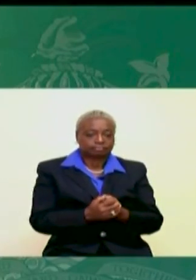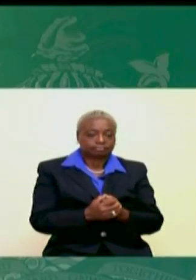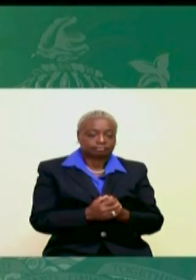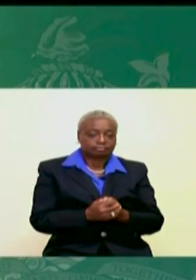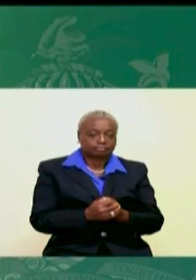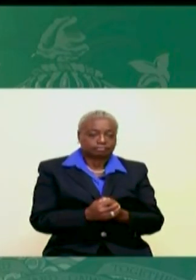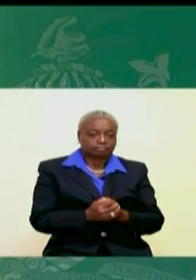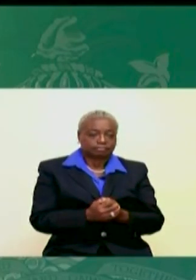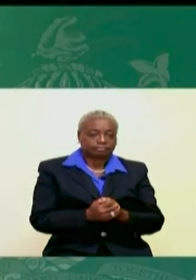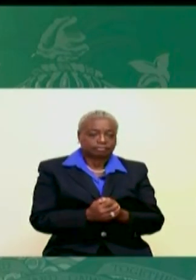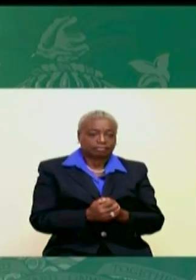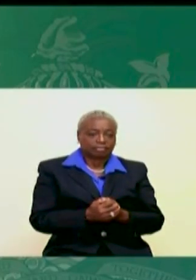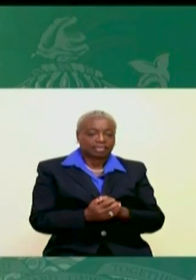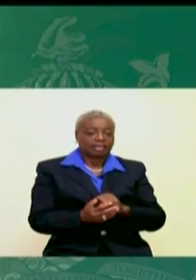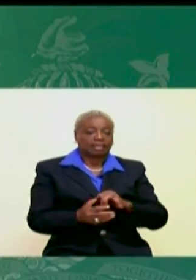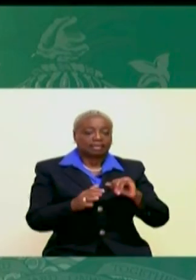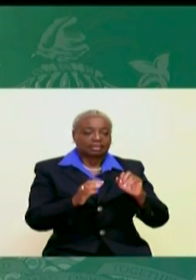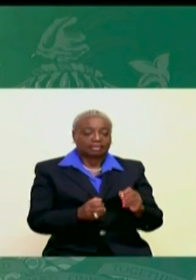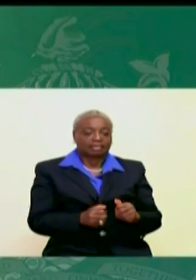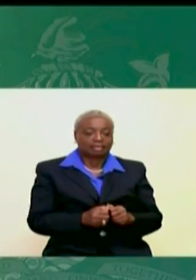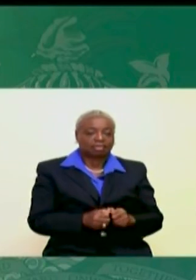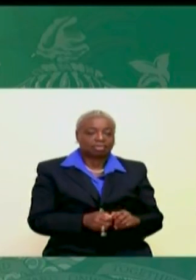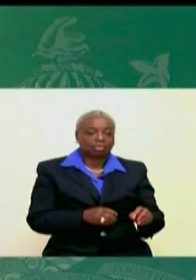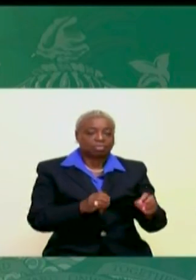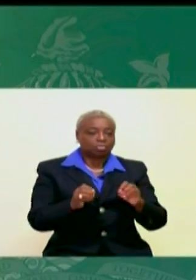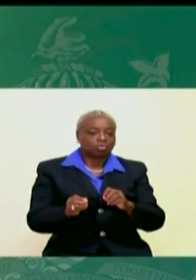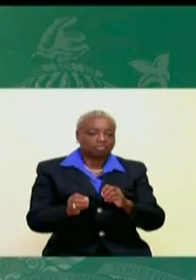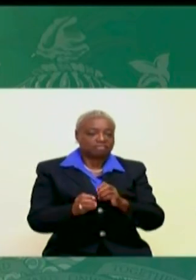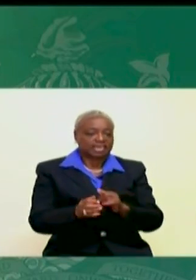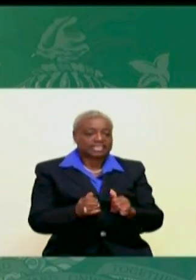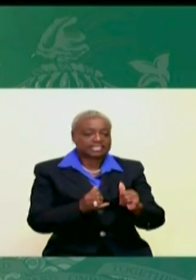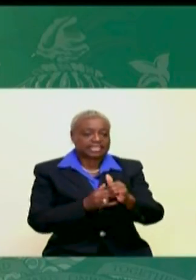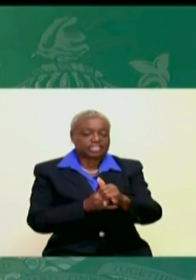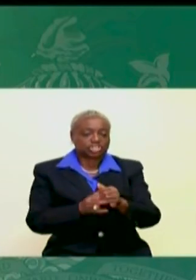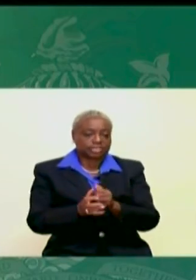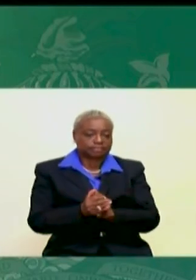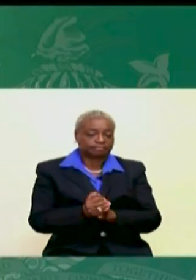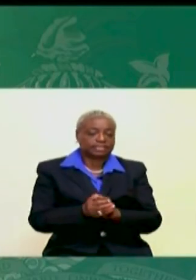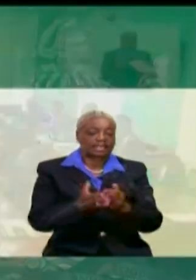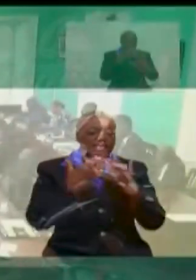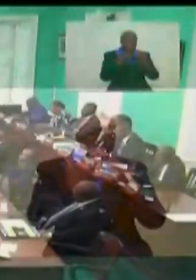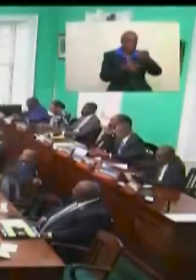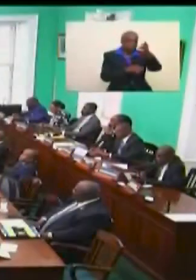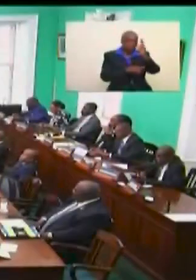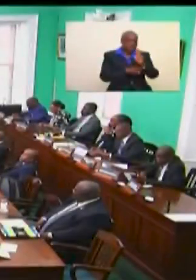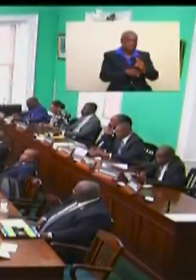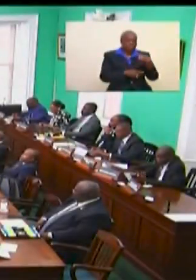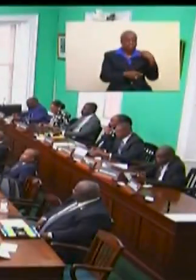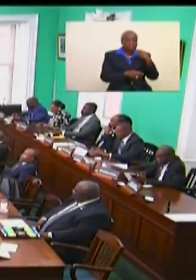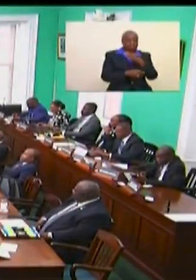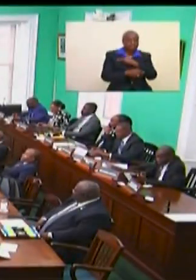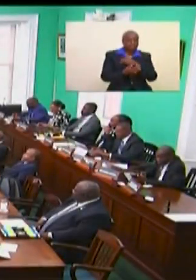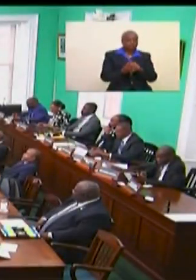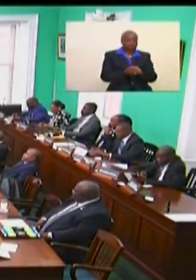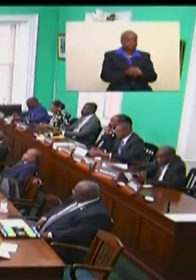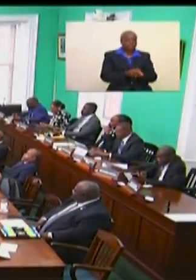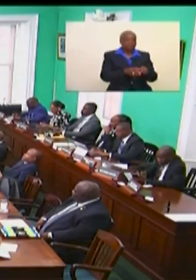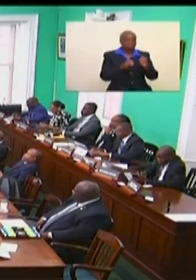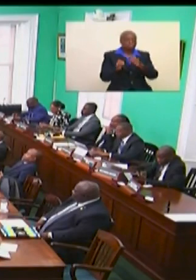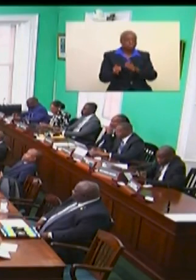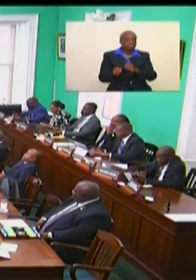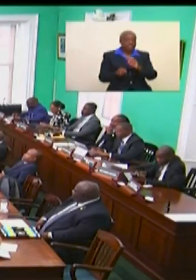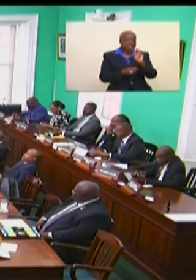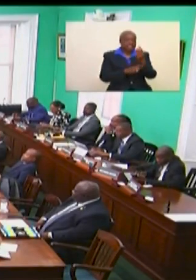for the extension beyond the 1 o'clock hour. Second. Thank you, Honorable Member. It has been moved and seconded that the business of this